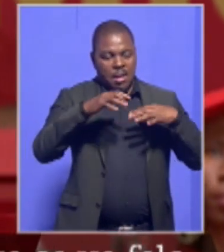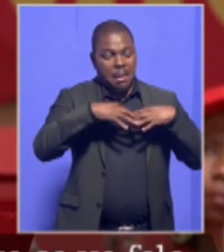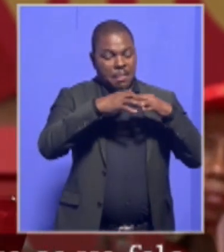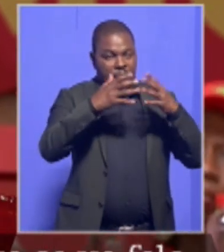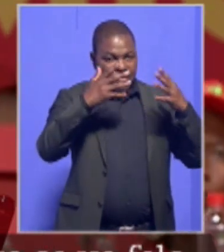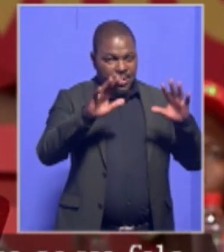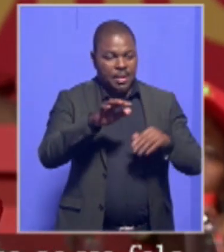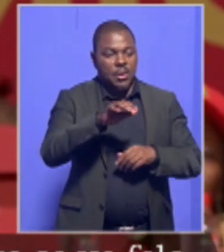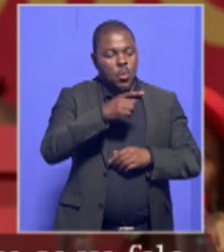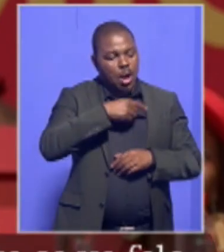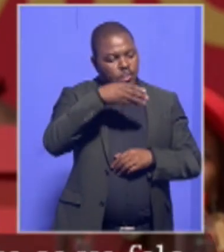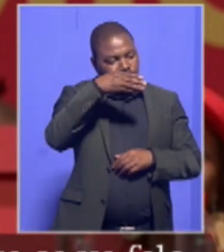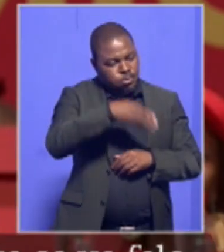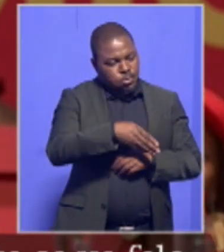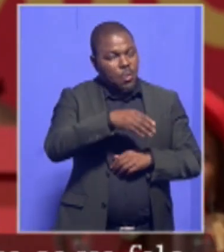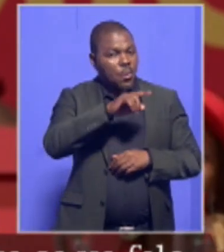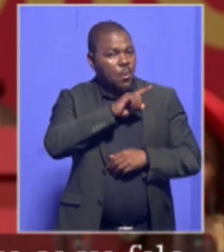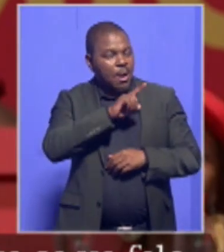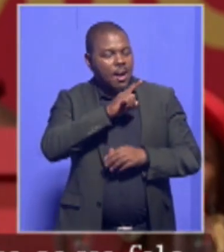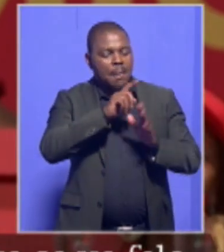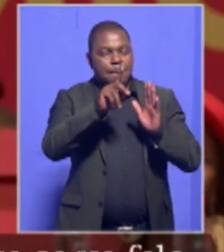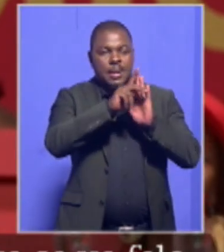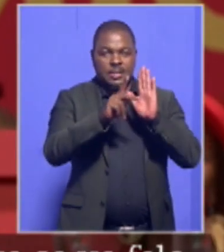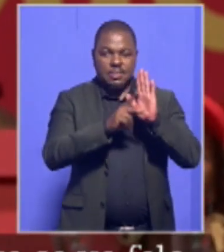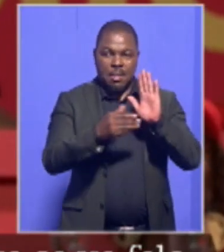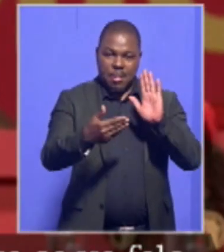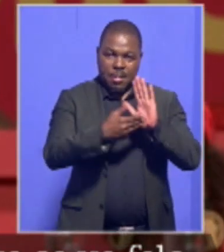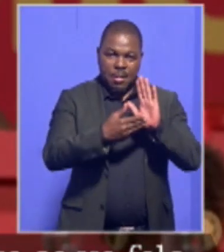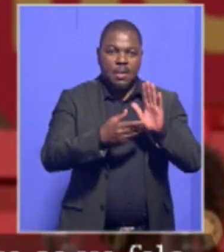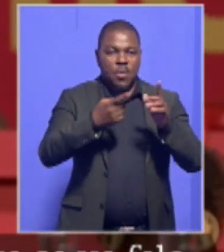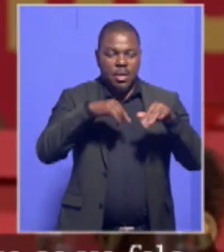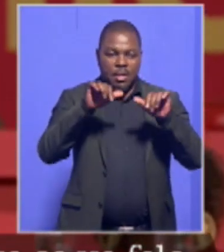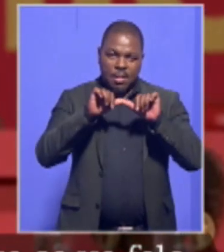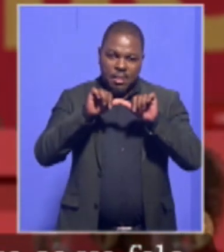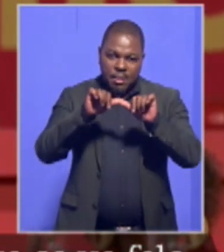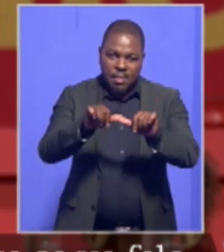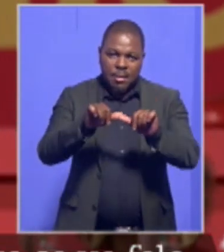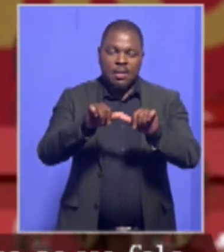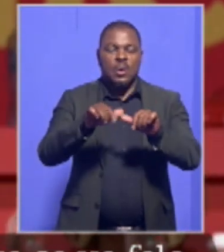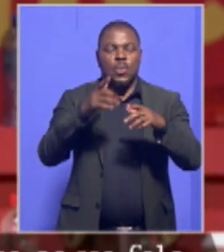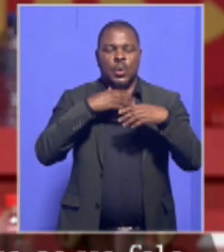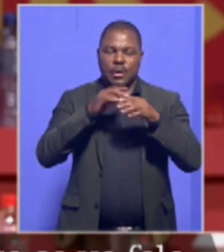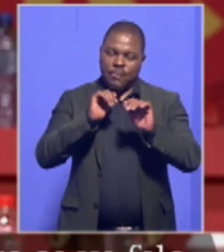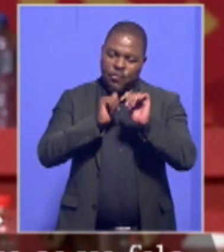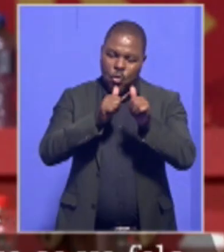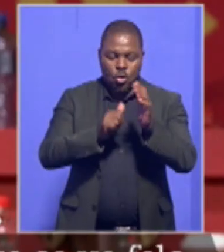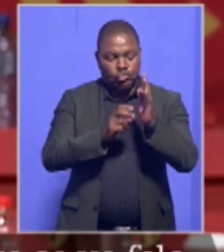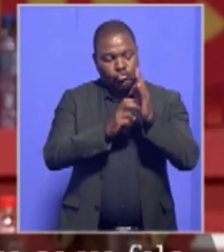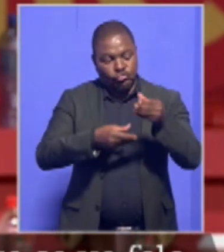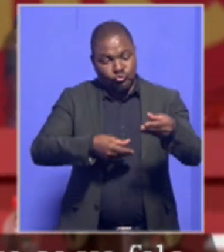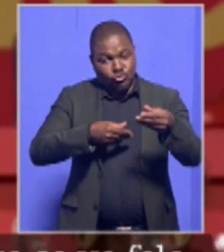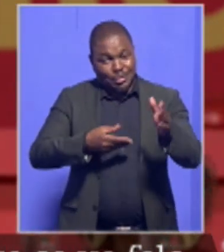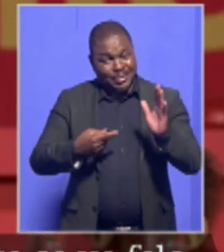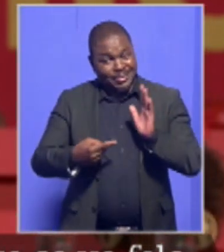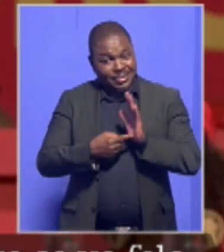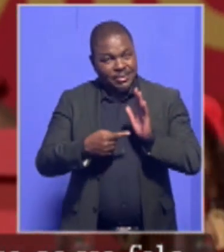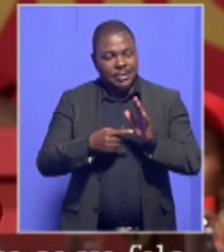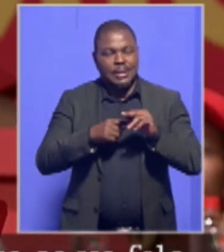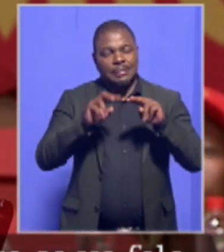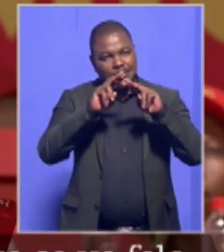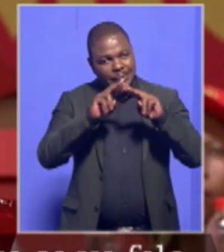We exist on the basis of principle. Let's go and stick to our documents and stick to the